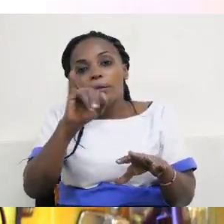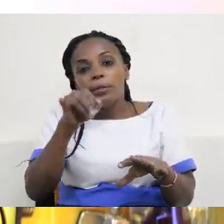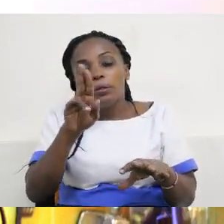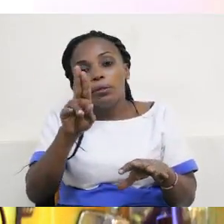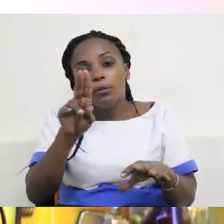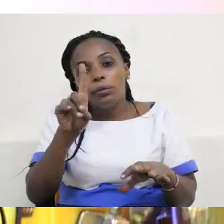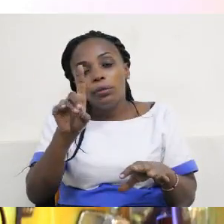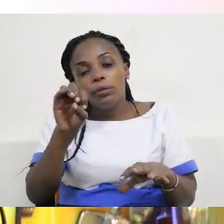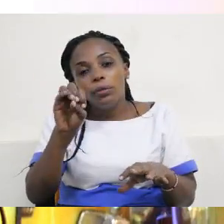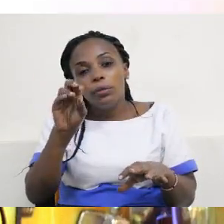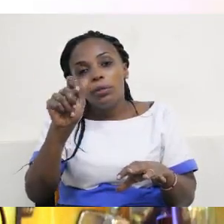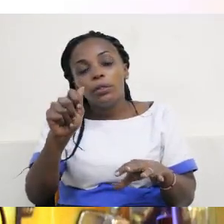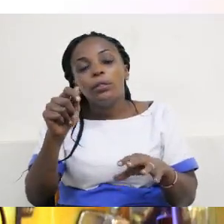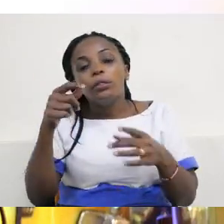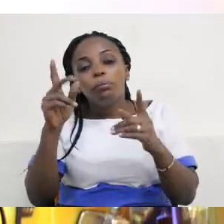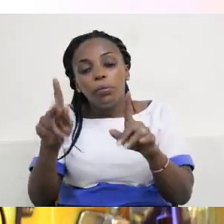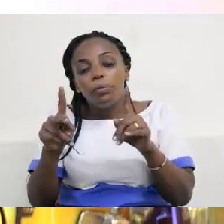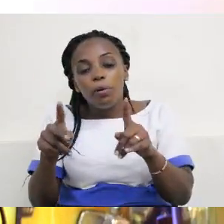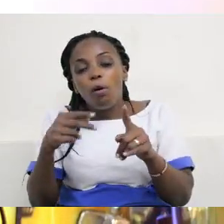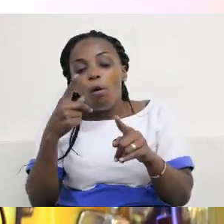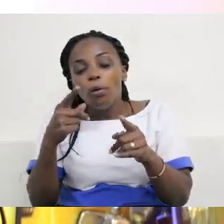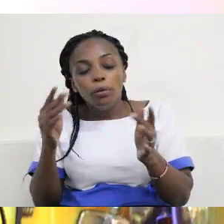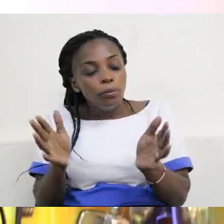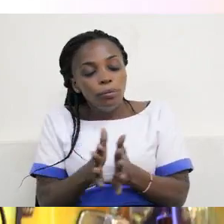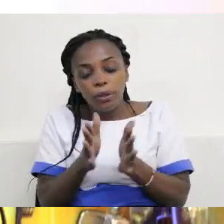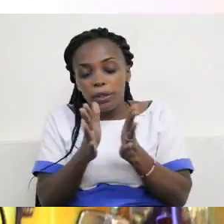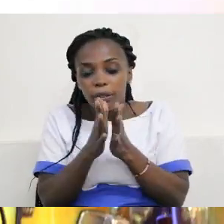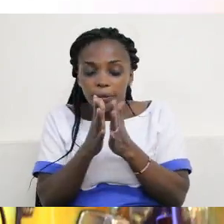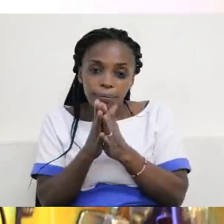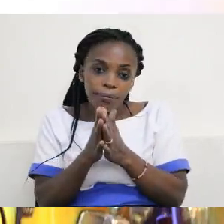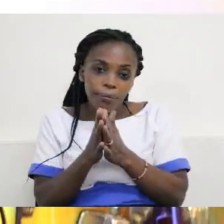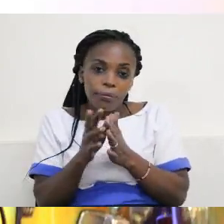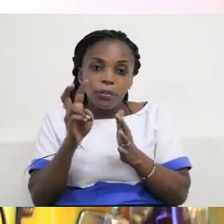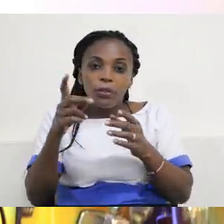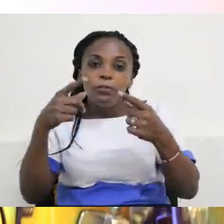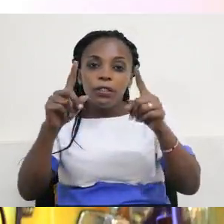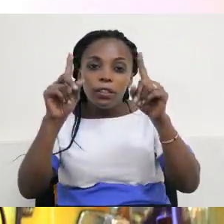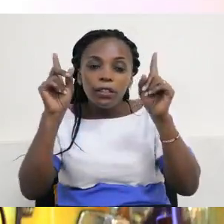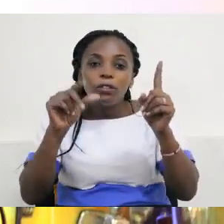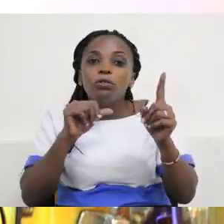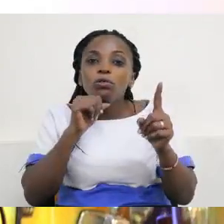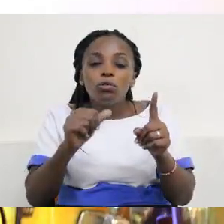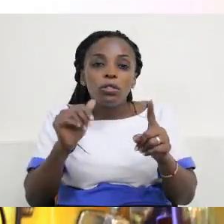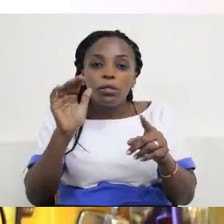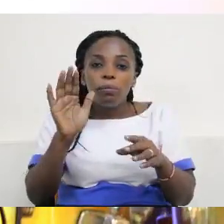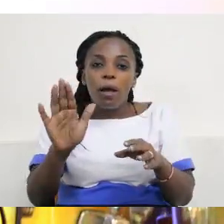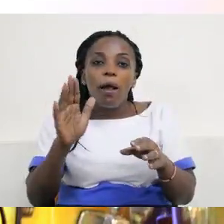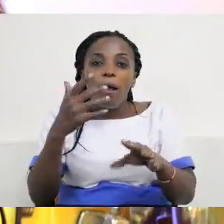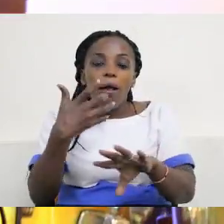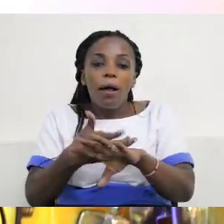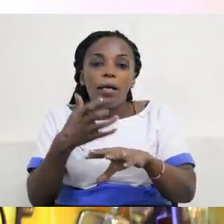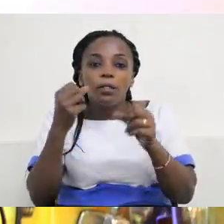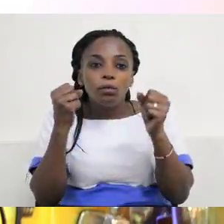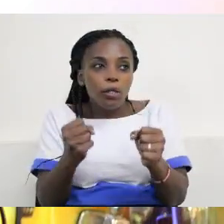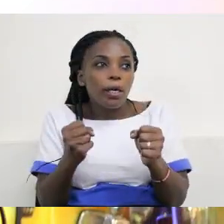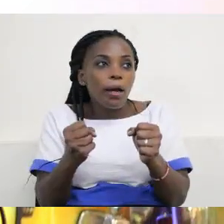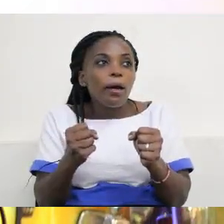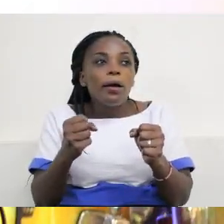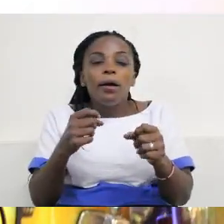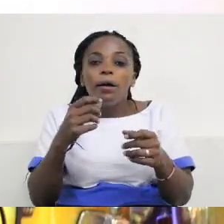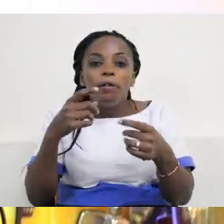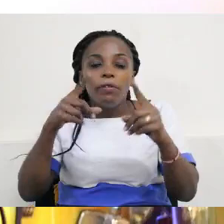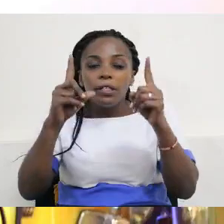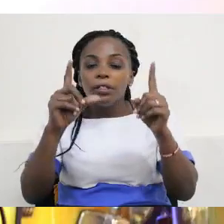It belongs to a people who praise." You see, victory does not belong to hard work. Victory does